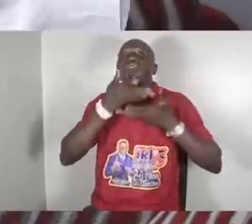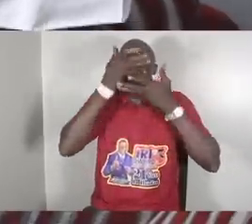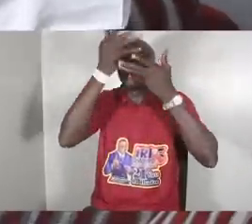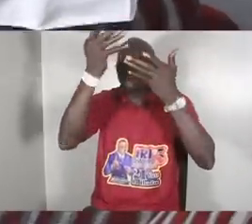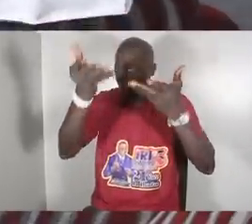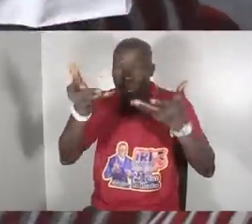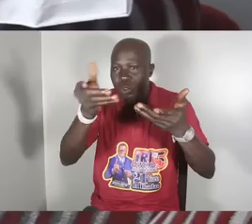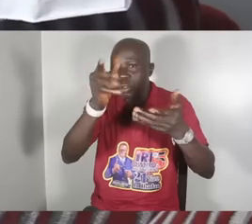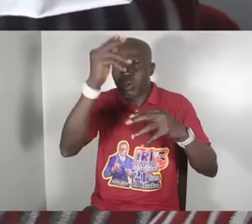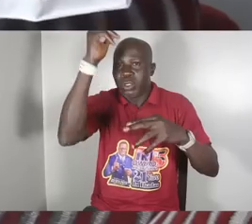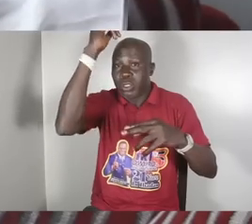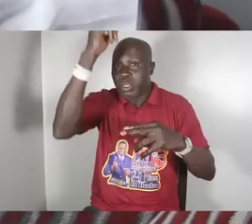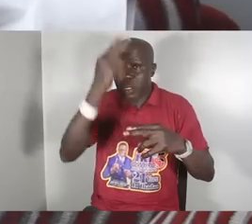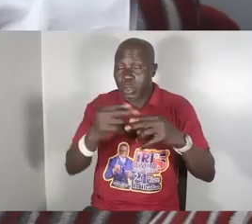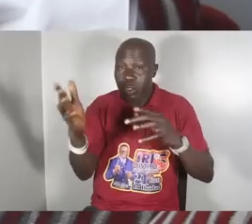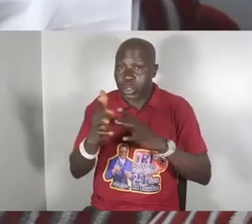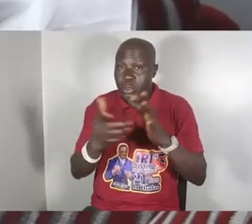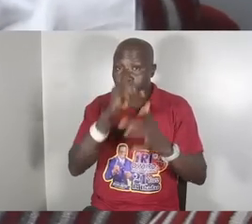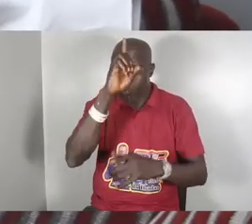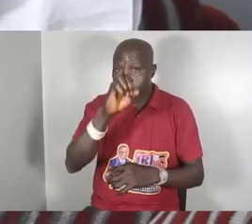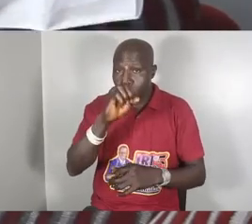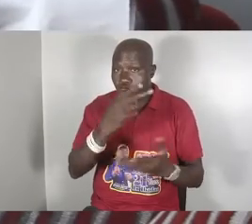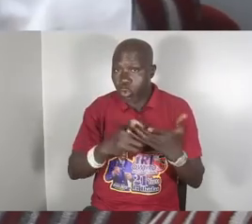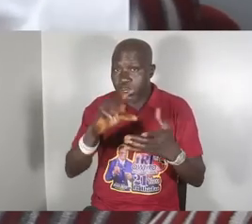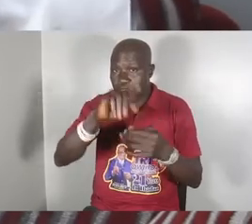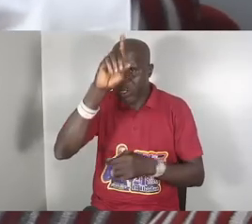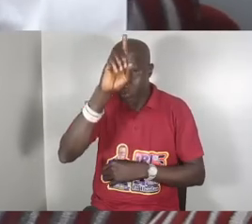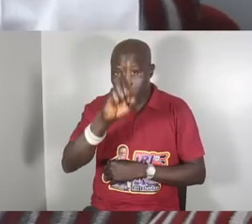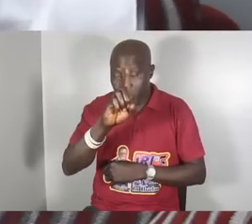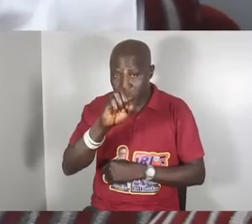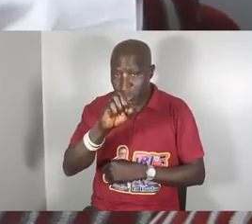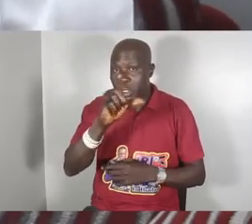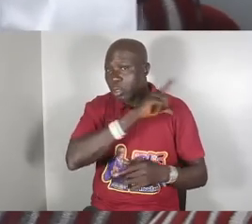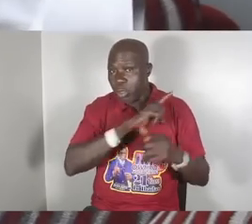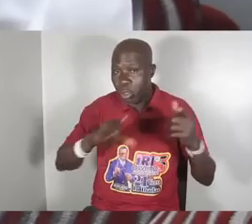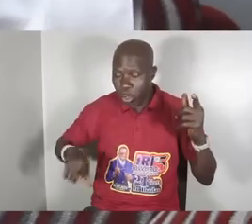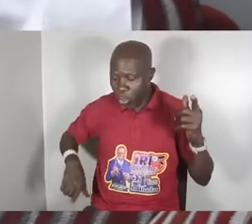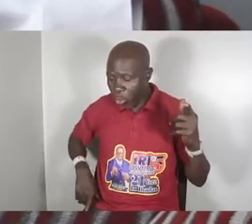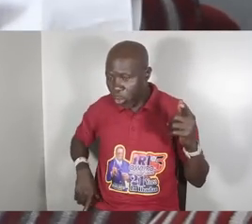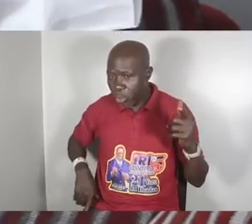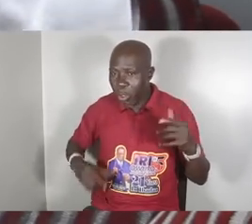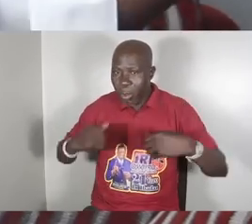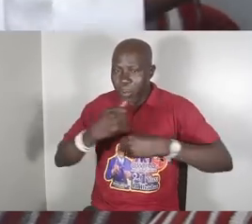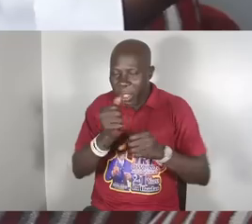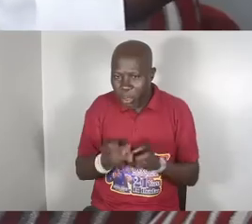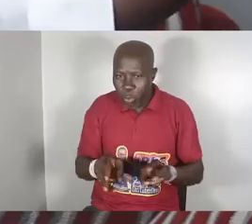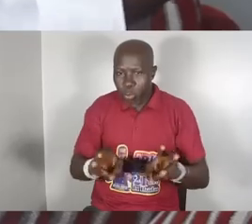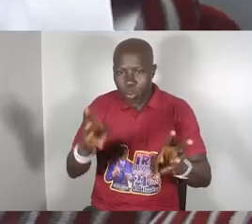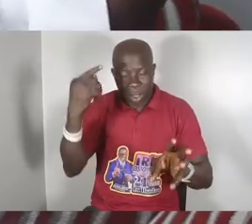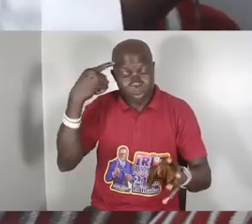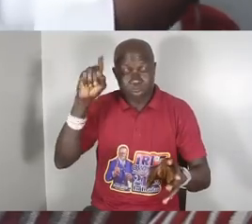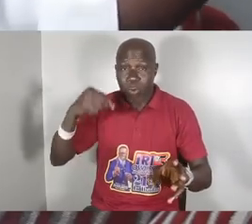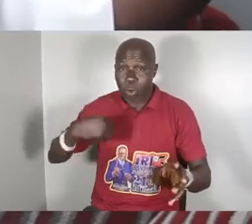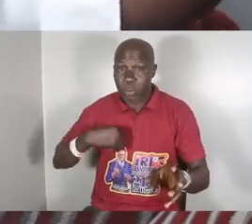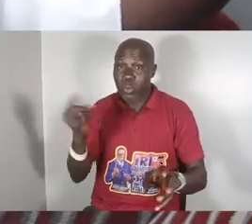you will not shout orúkọ Jésù lẹ́ẹ̀kan the name of Jesus ẹ mọ lẹ́ẹ̀kan Holy Spirit wants Olúwa Lord ẹ la ọ̀nà fún mi make way for me